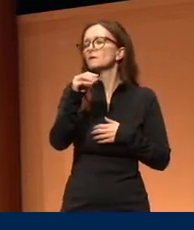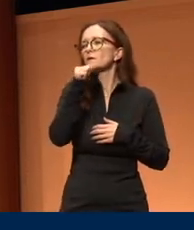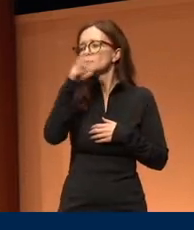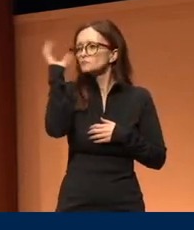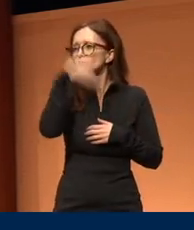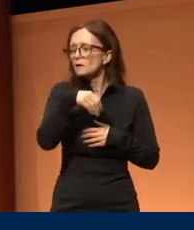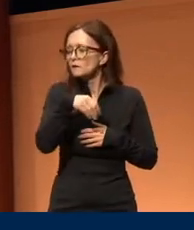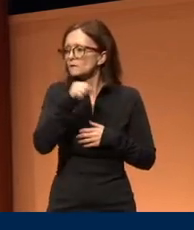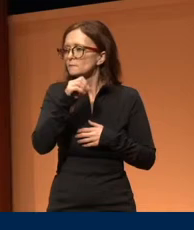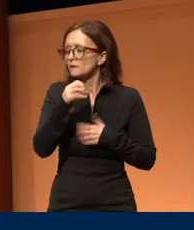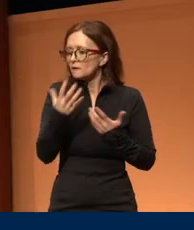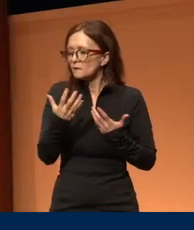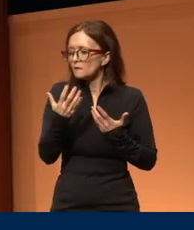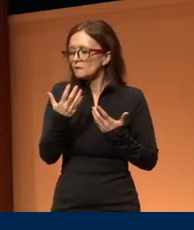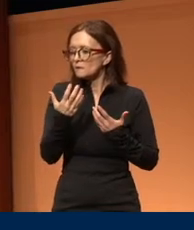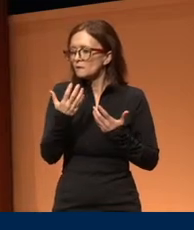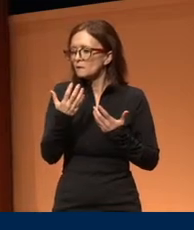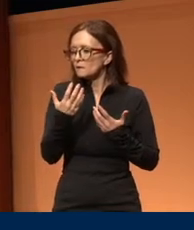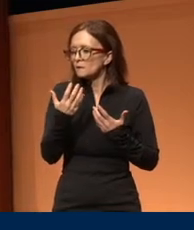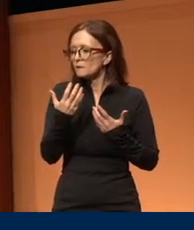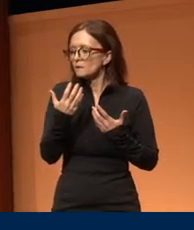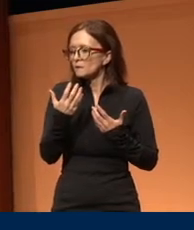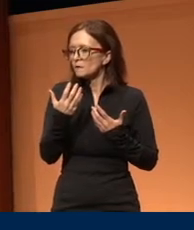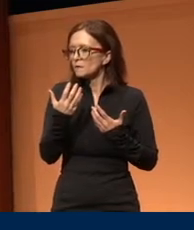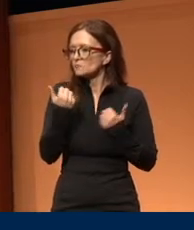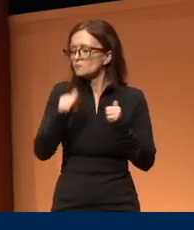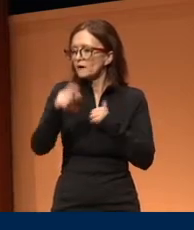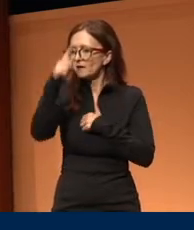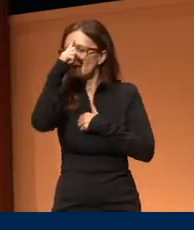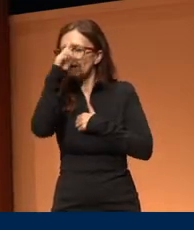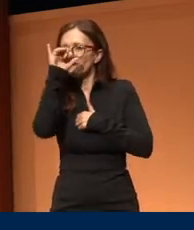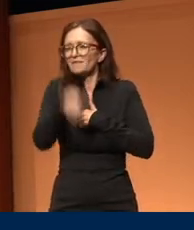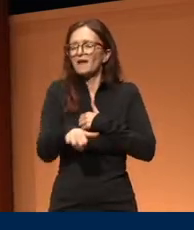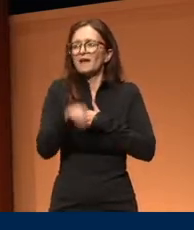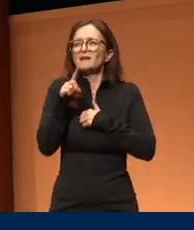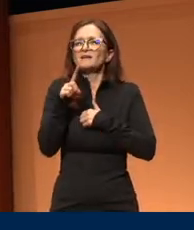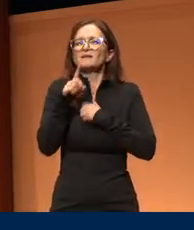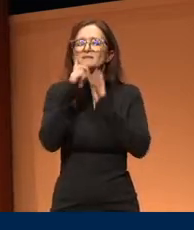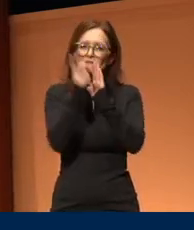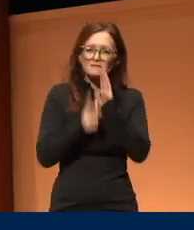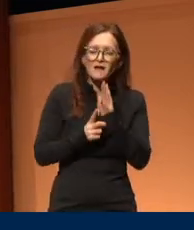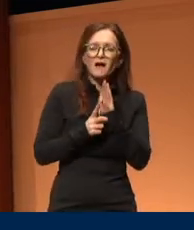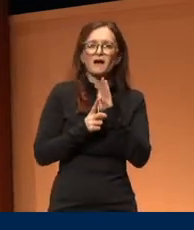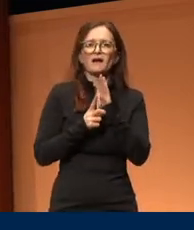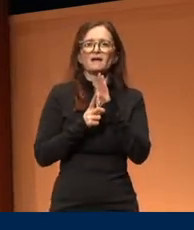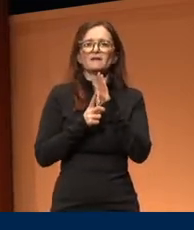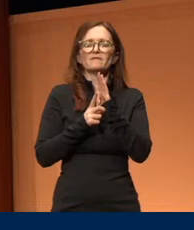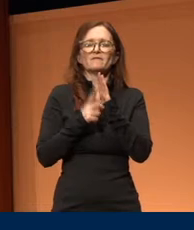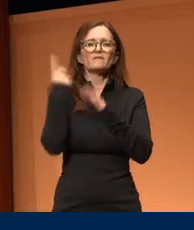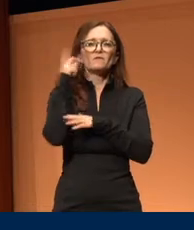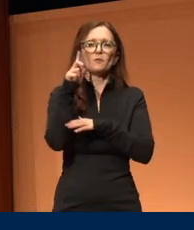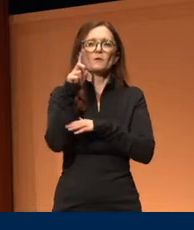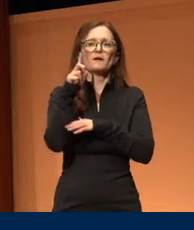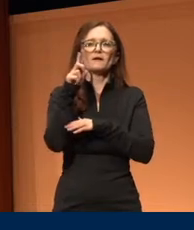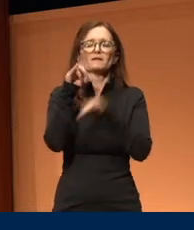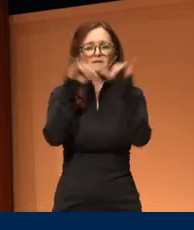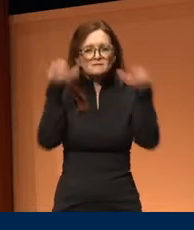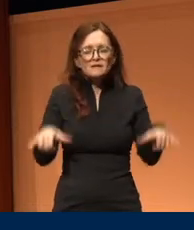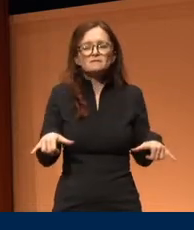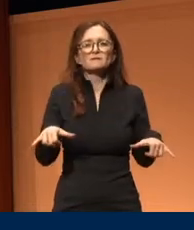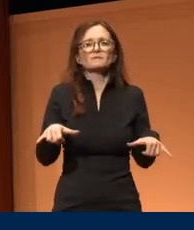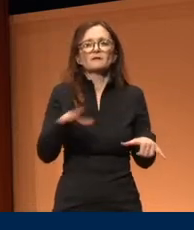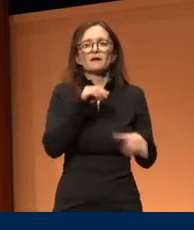be too naive about this, but try to think in terms of institutional design and the specific context of these assemblies as places where you can